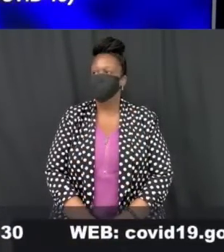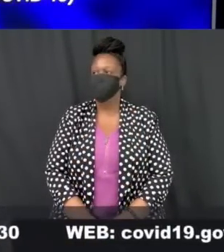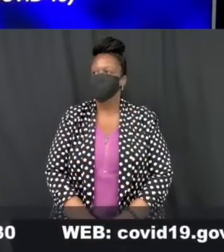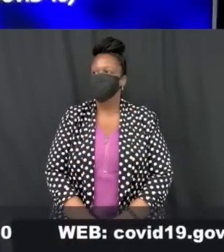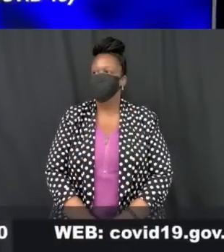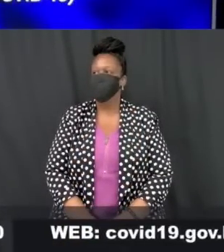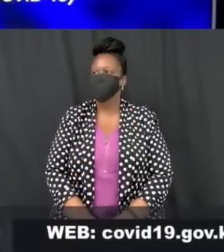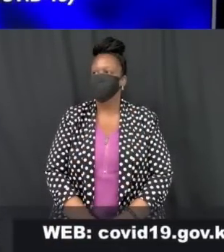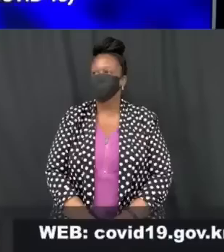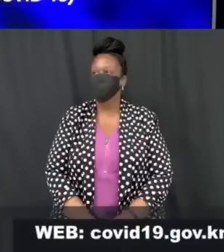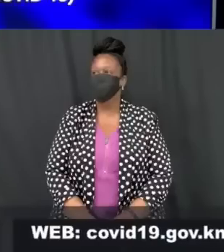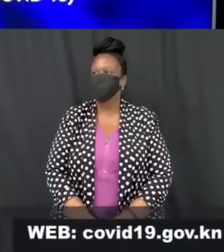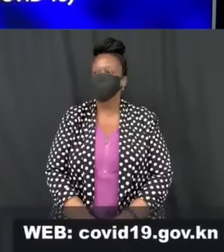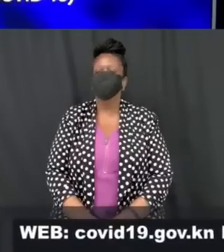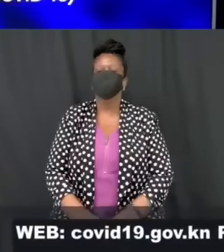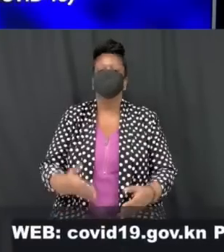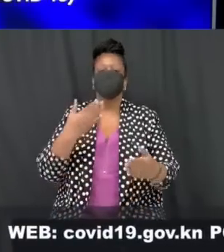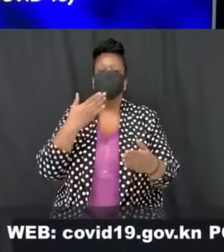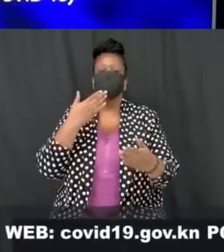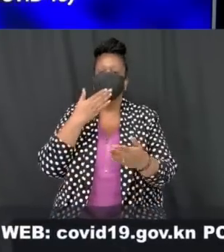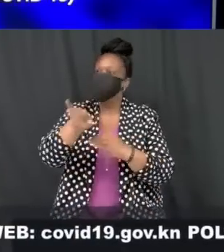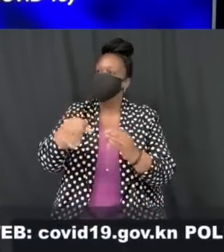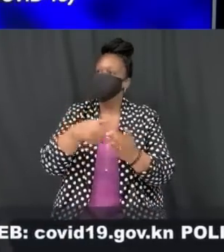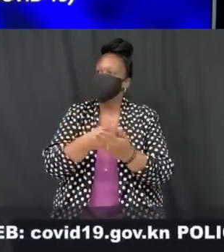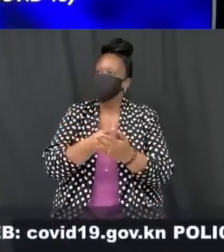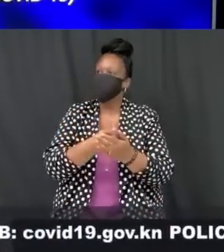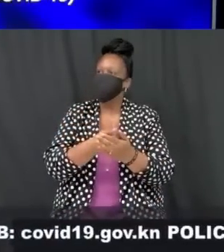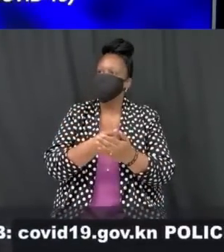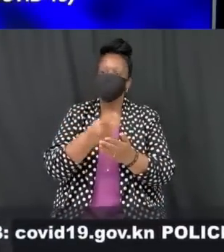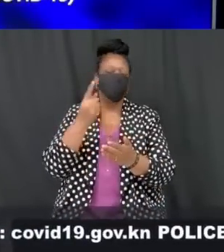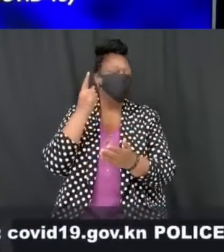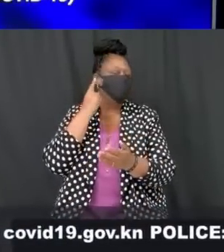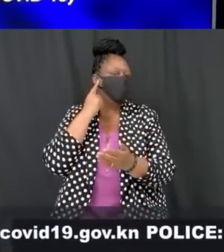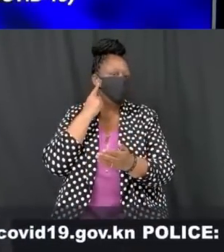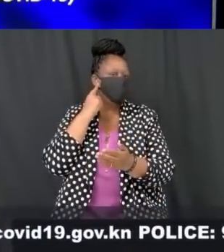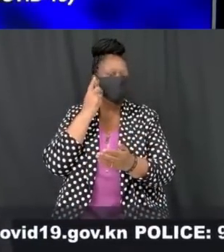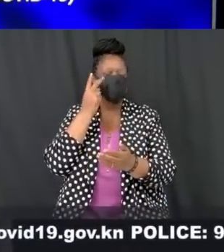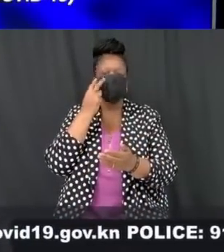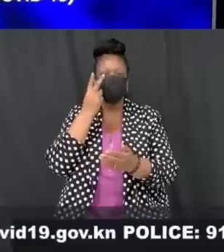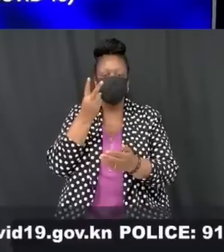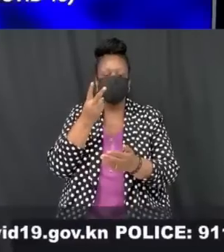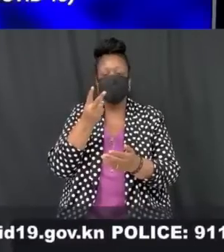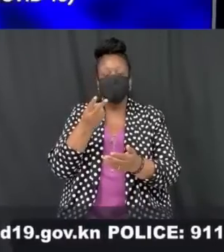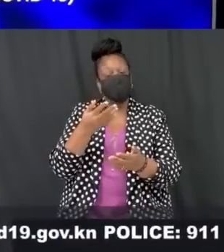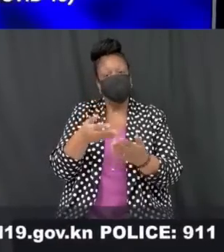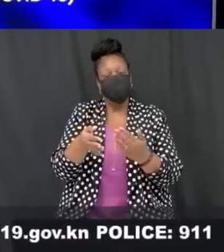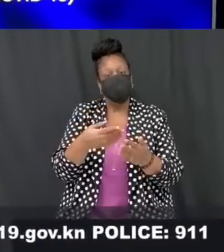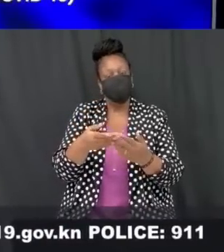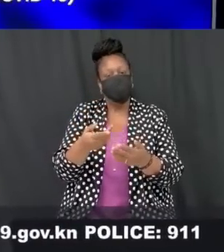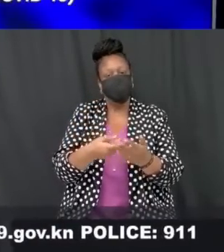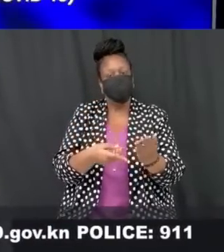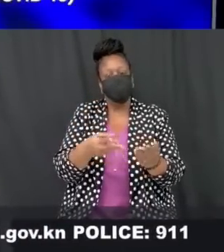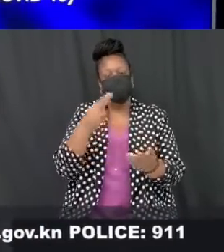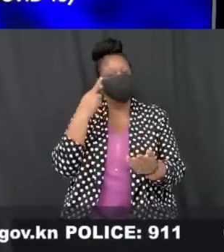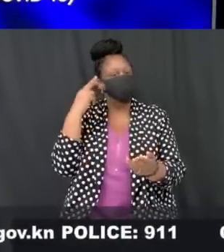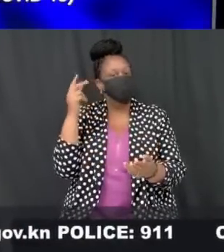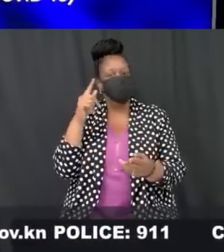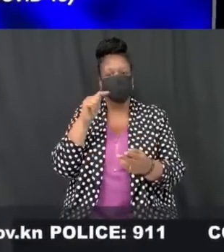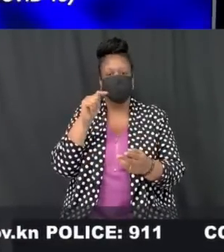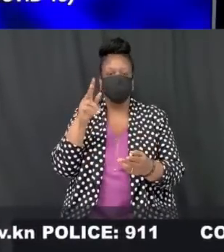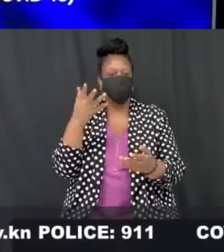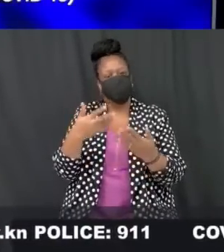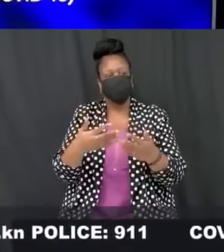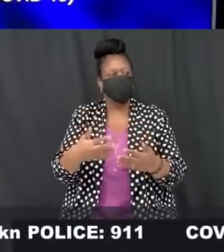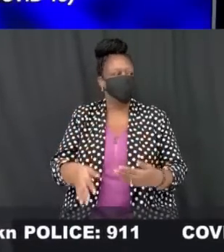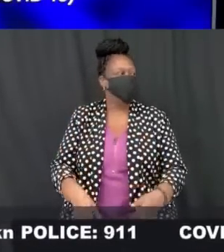Thank you, Mr. Williams, and a pleasant good afternoon to all broadcasts via whatever means. Today my